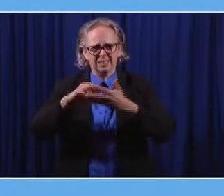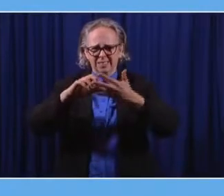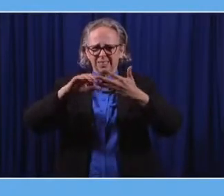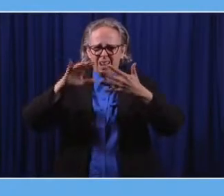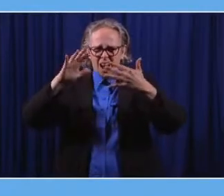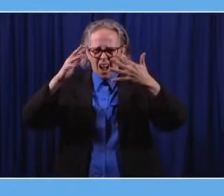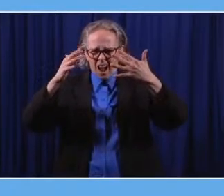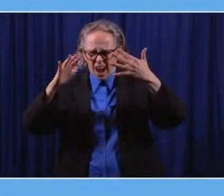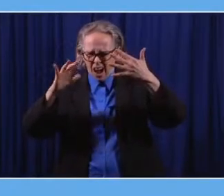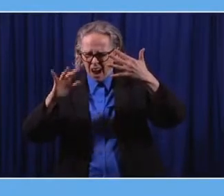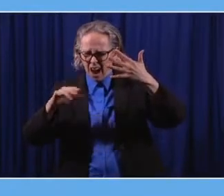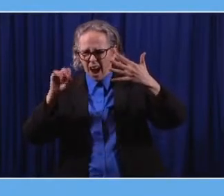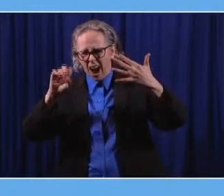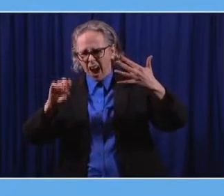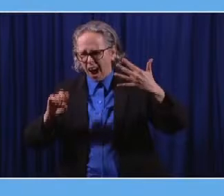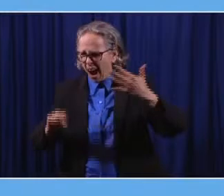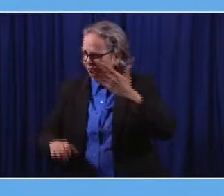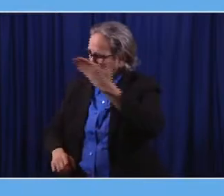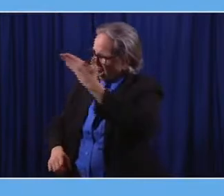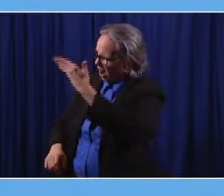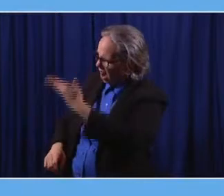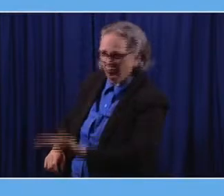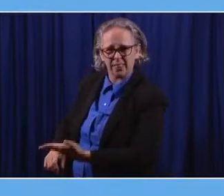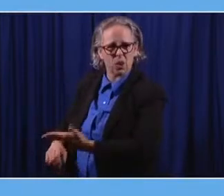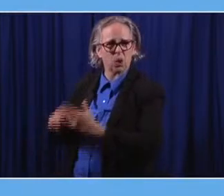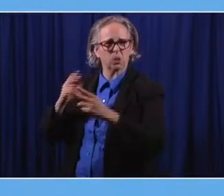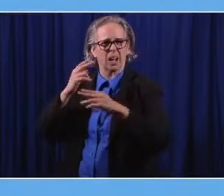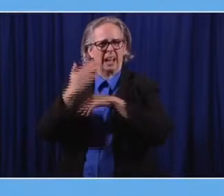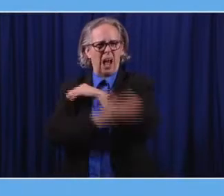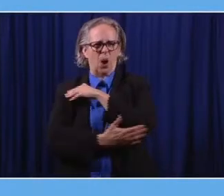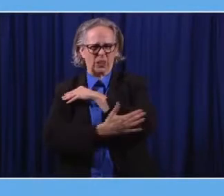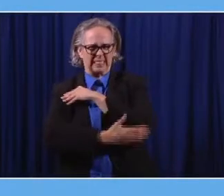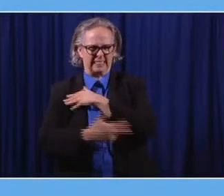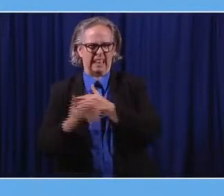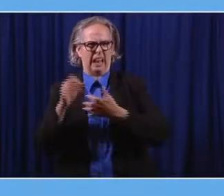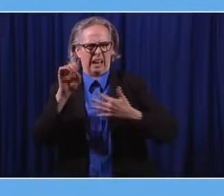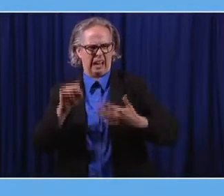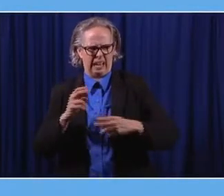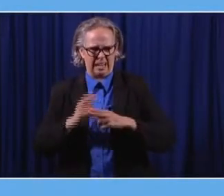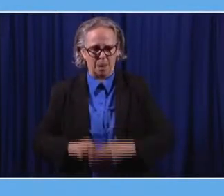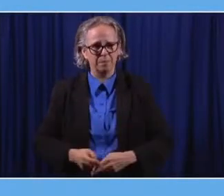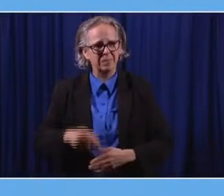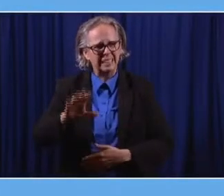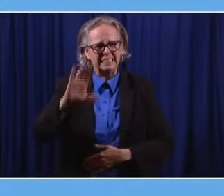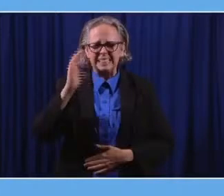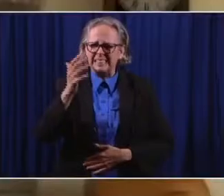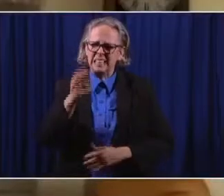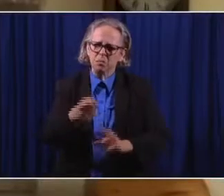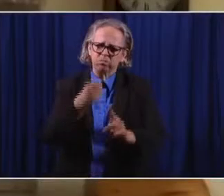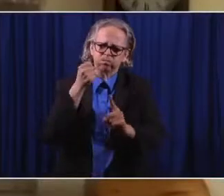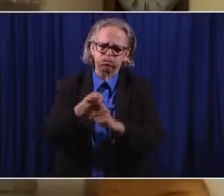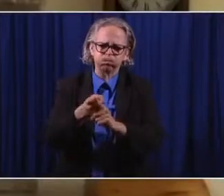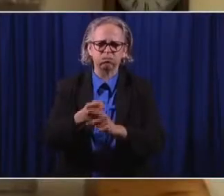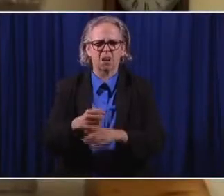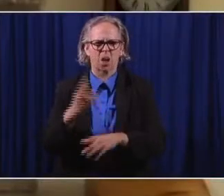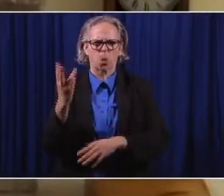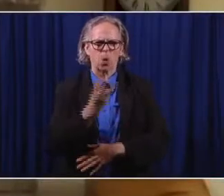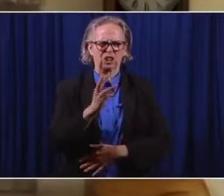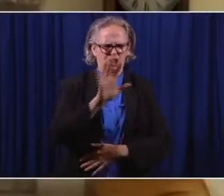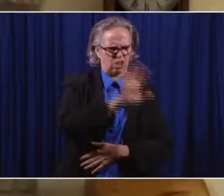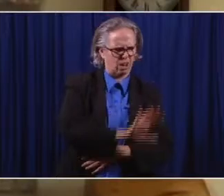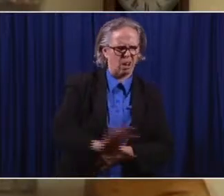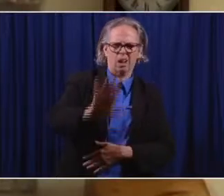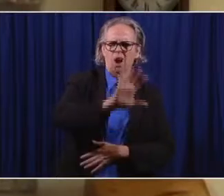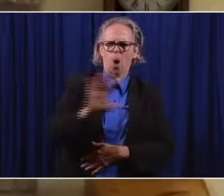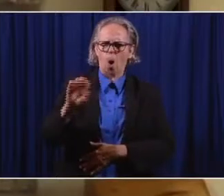and on. So heavy concentration in the western side of the state. These are